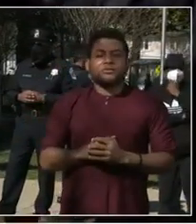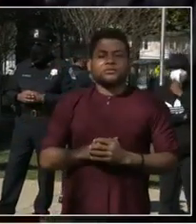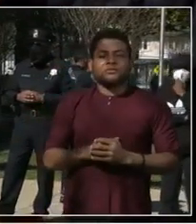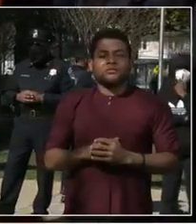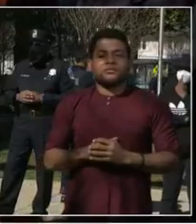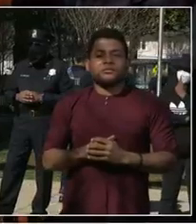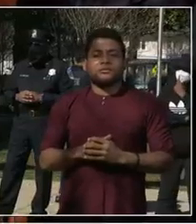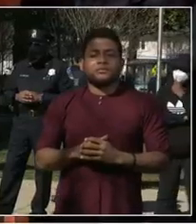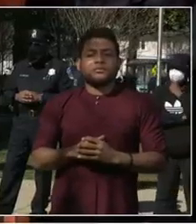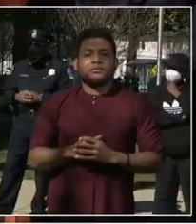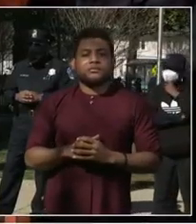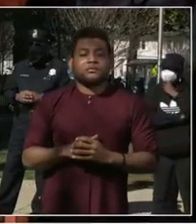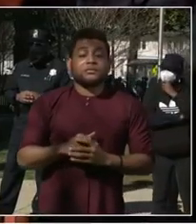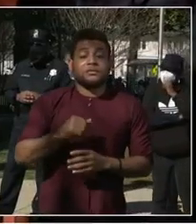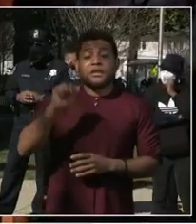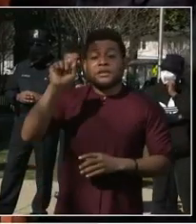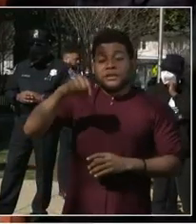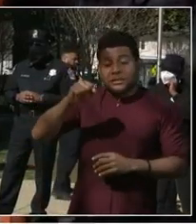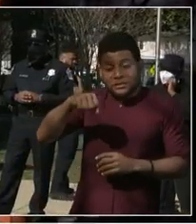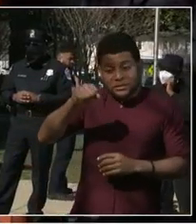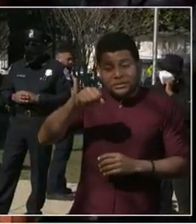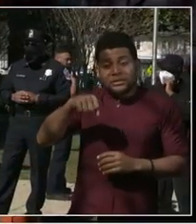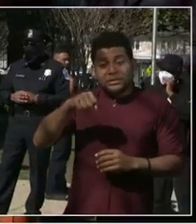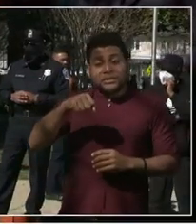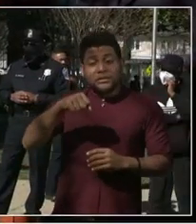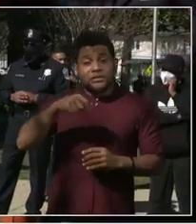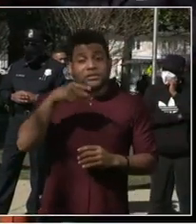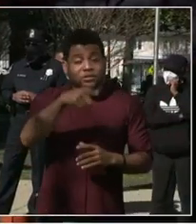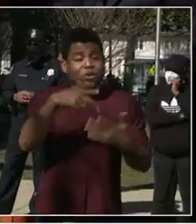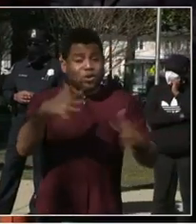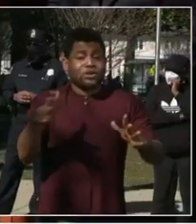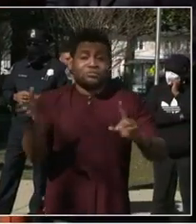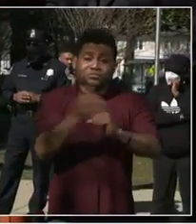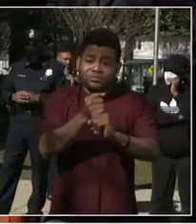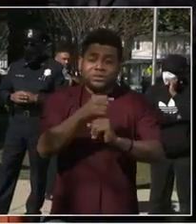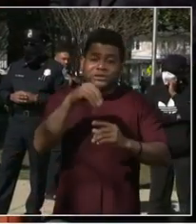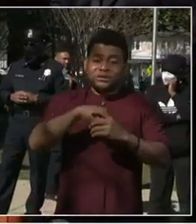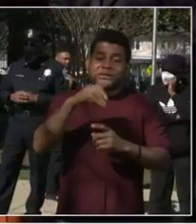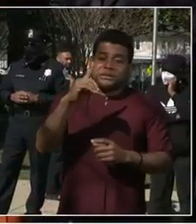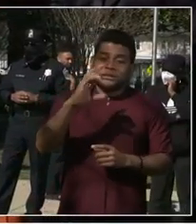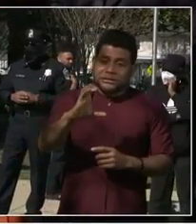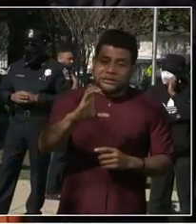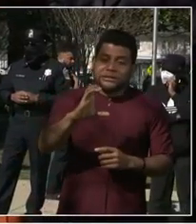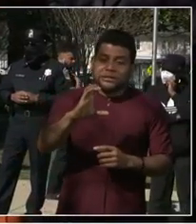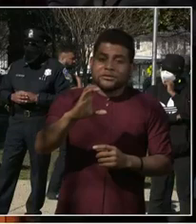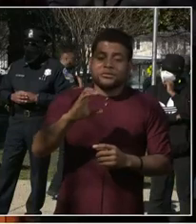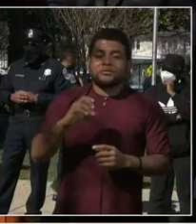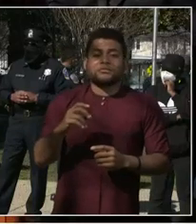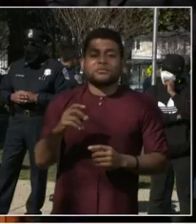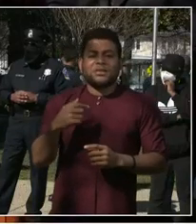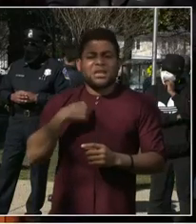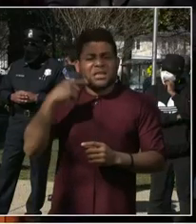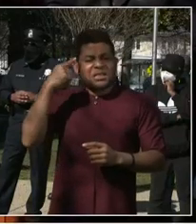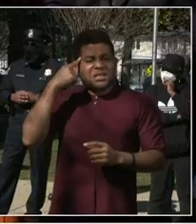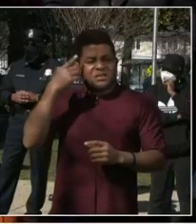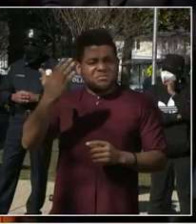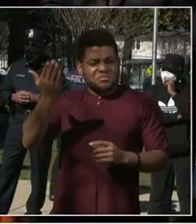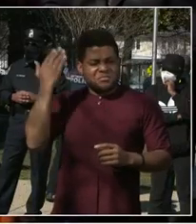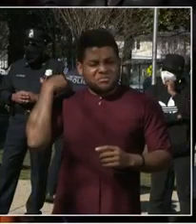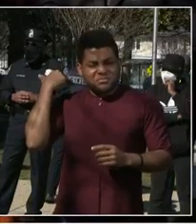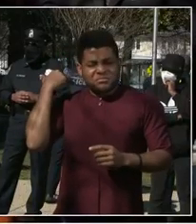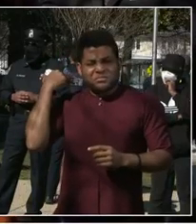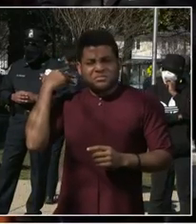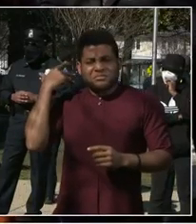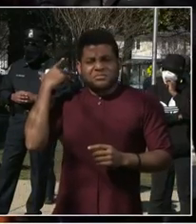just said with respect to he was arrested in the District of Columbia, I think as early